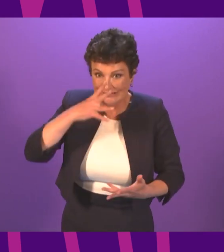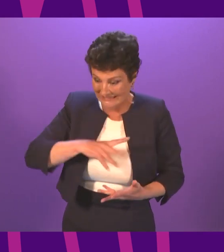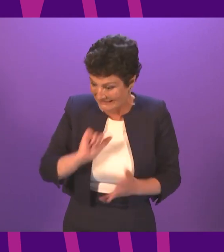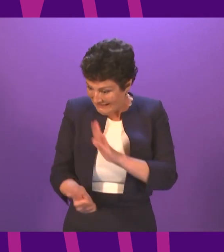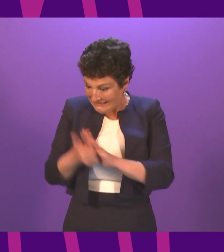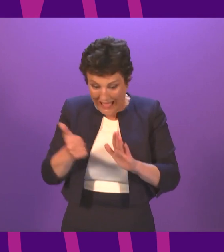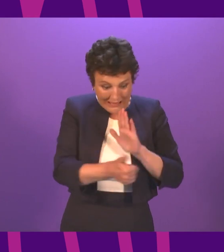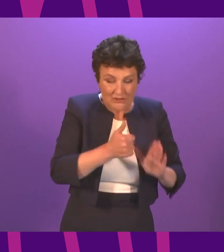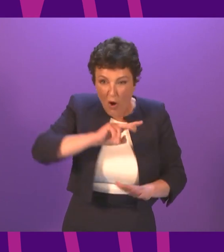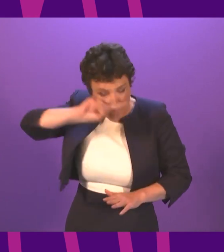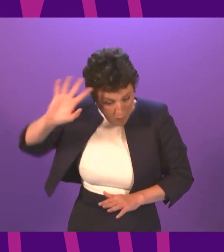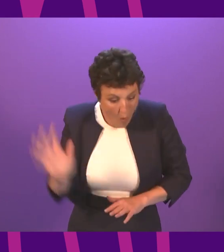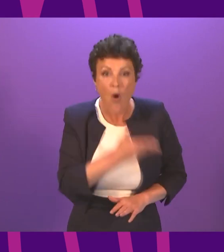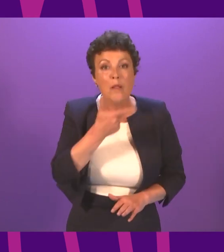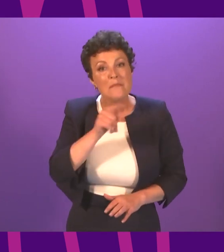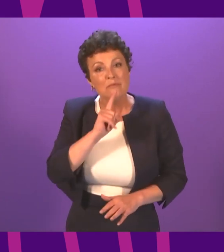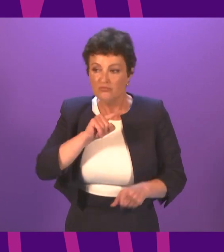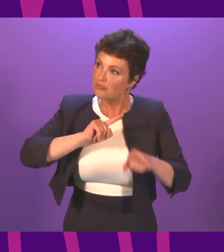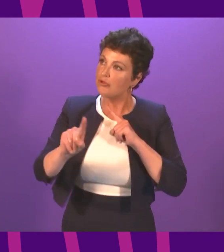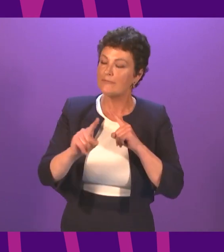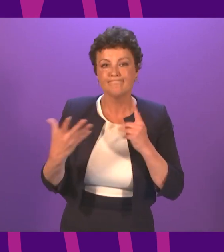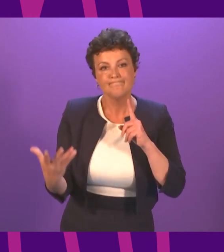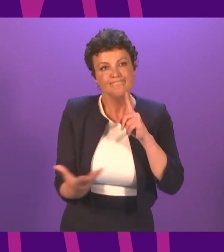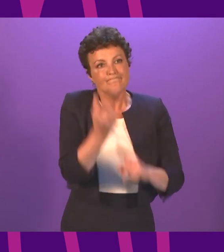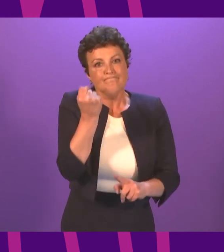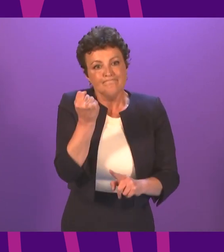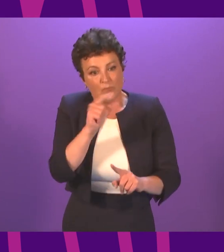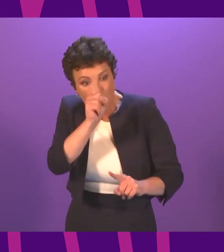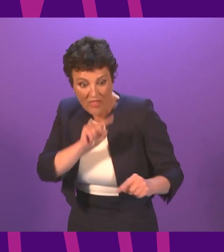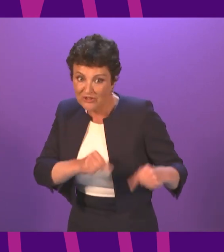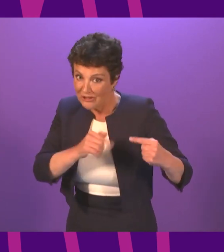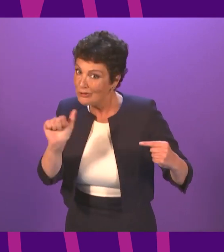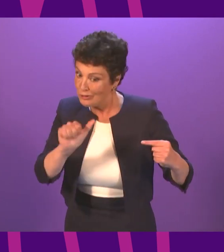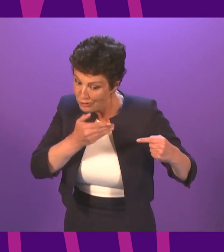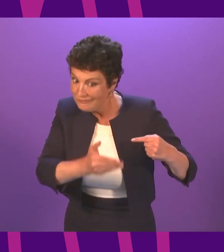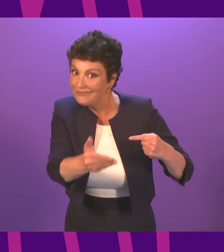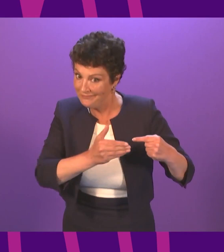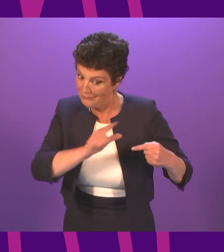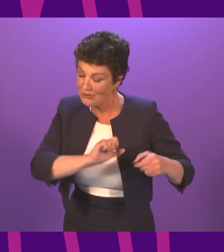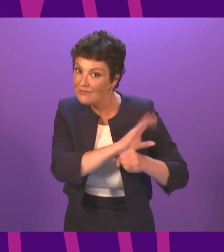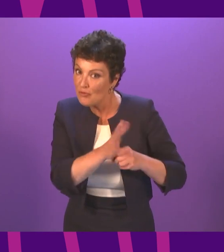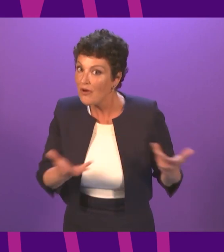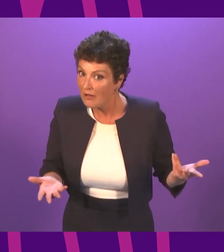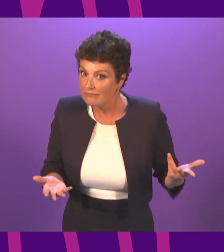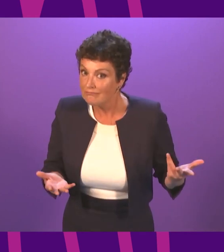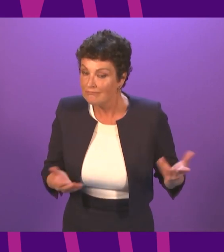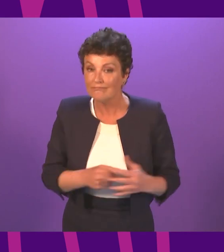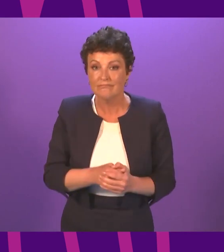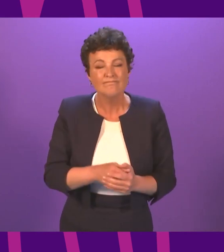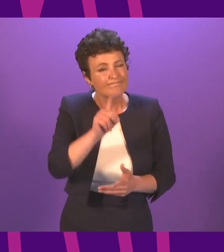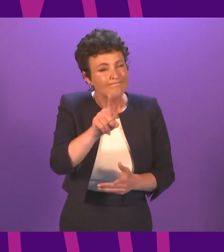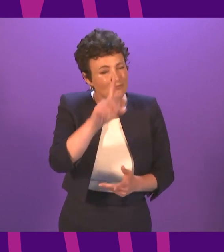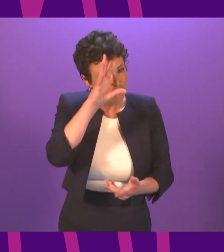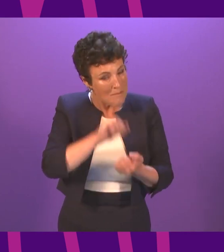and the talents of everyone to overcome the enormous challenges that we face. And there is an important